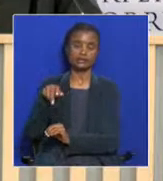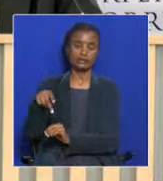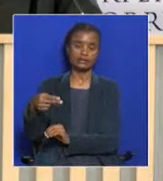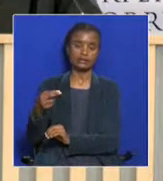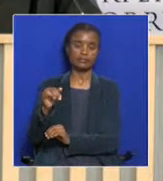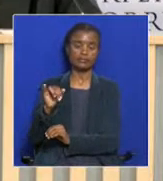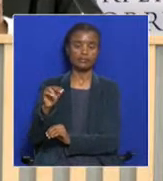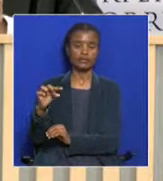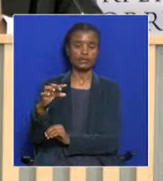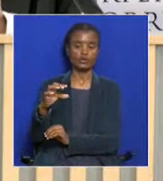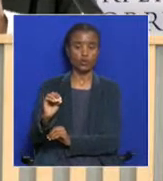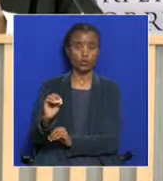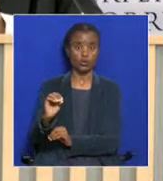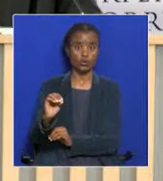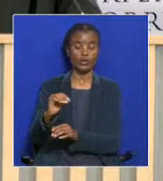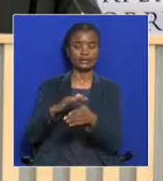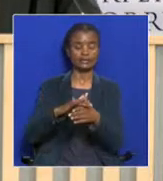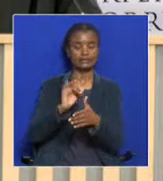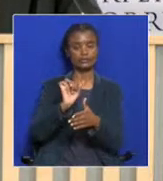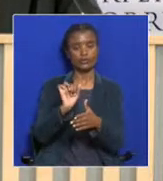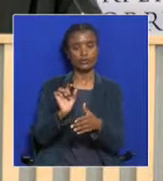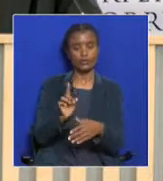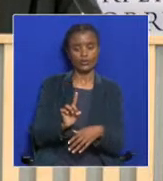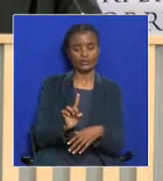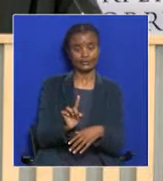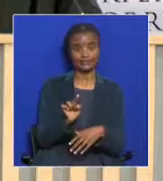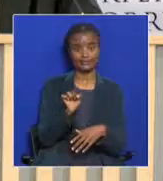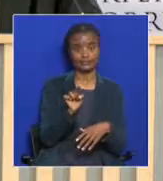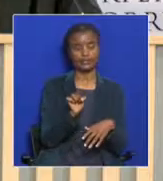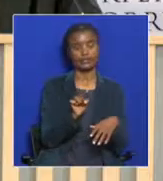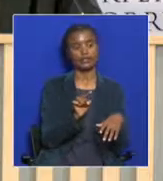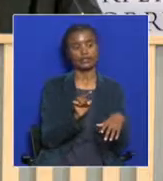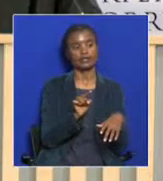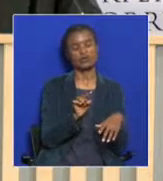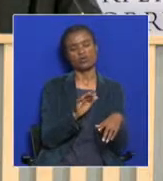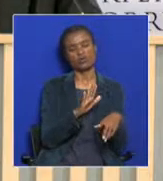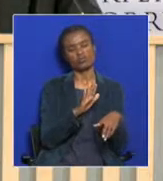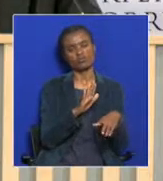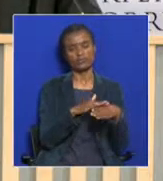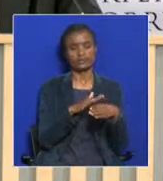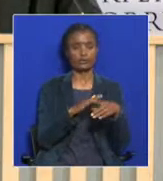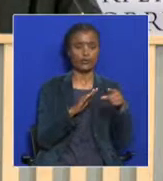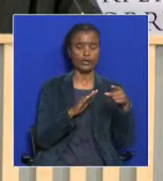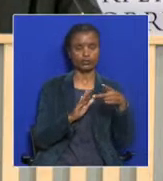stated, or two, related to risk and space.